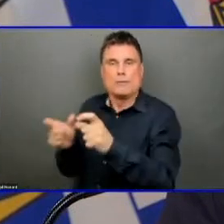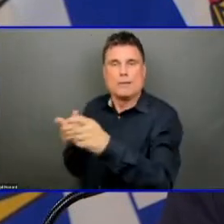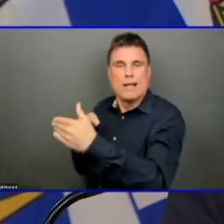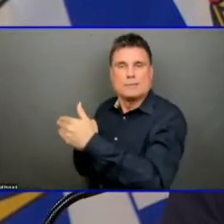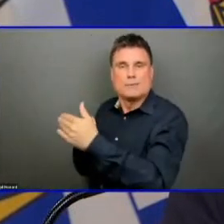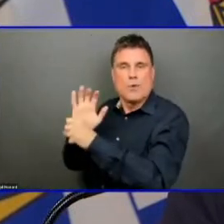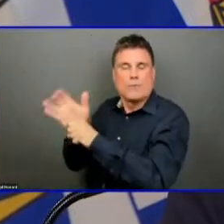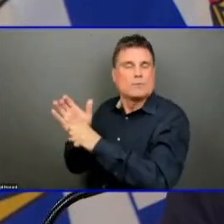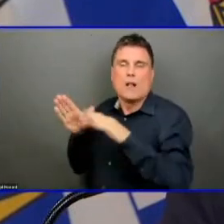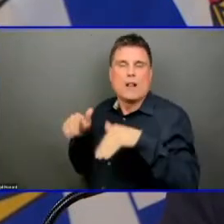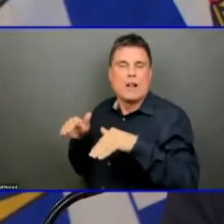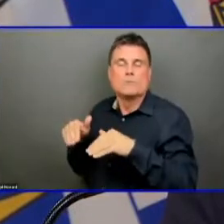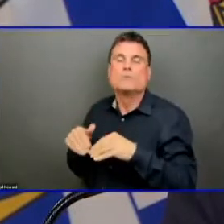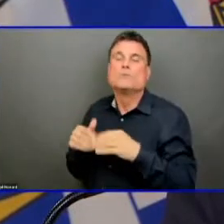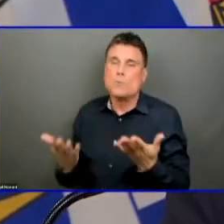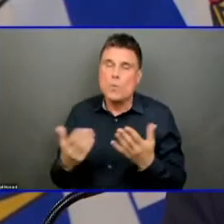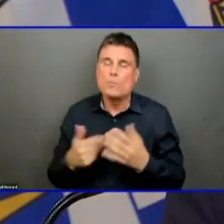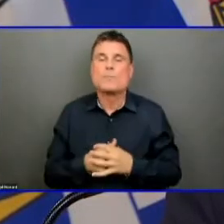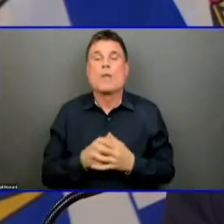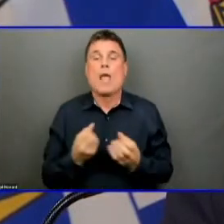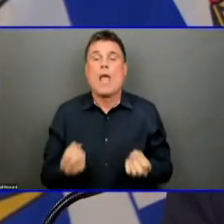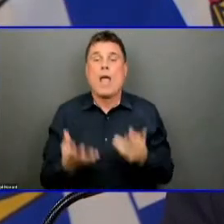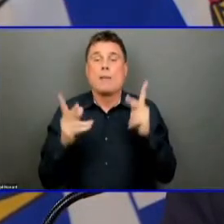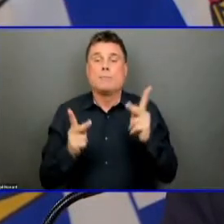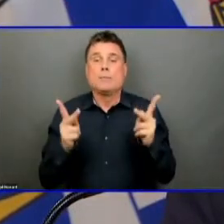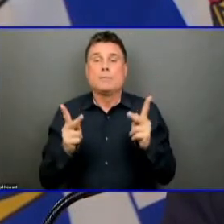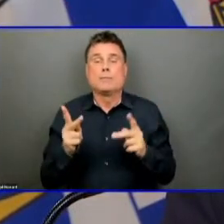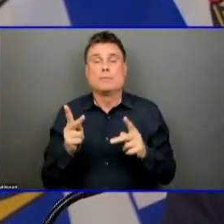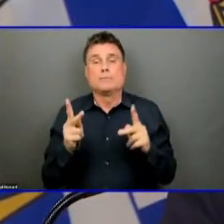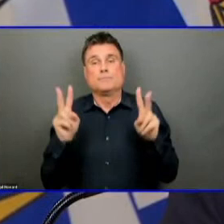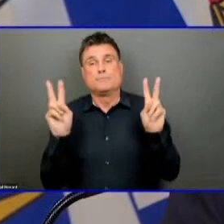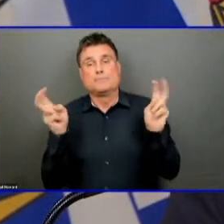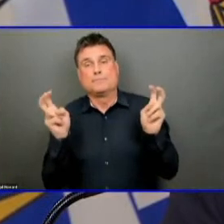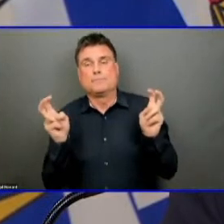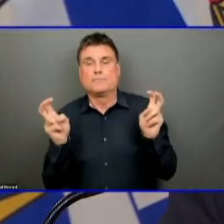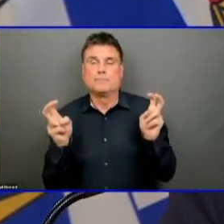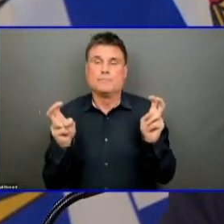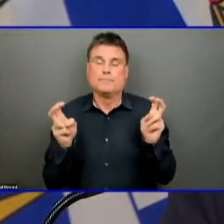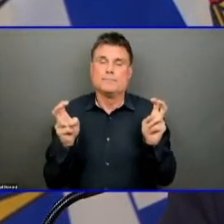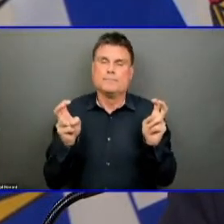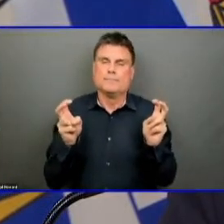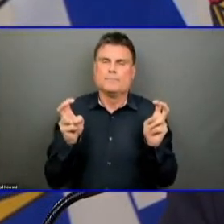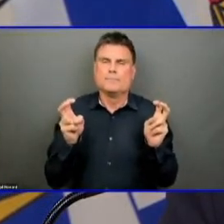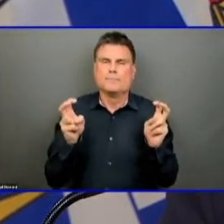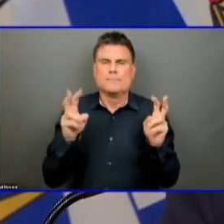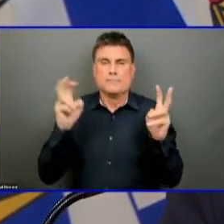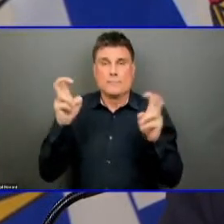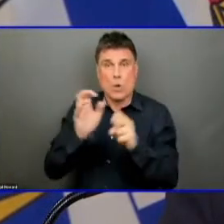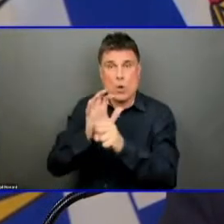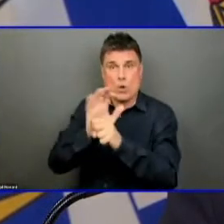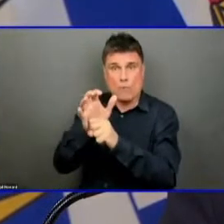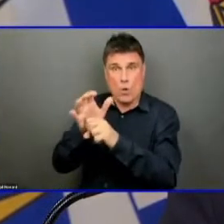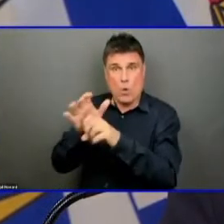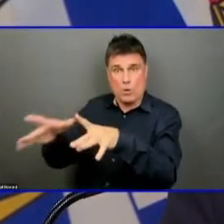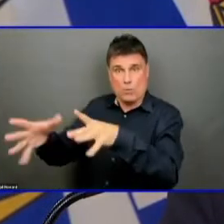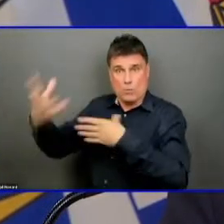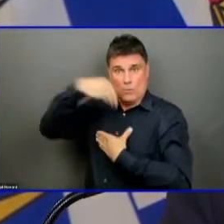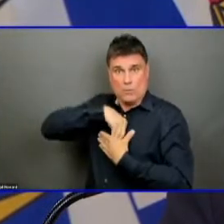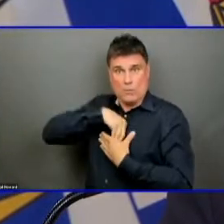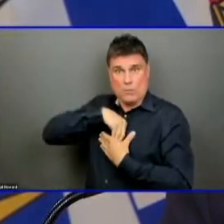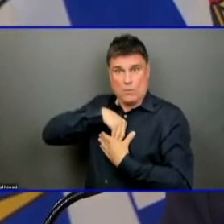who have tested positive, become for COVID at least a week after dose 2. So